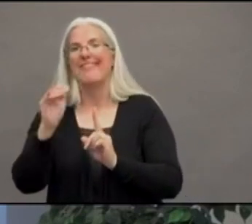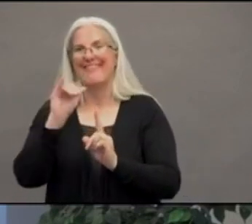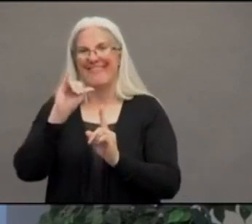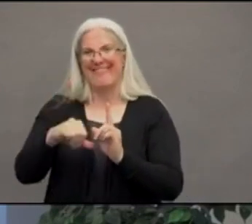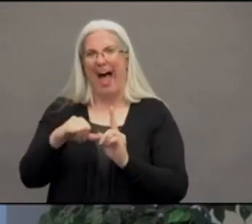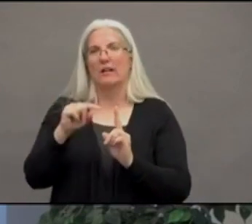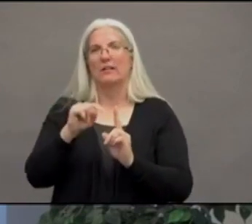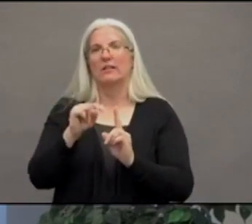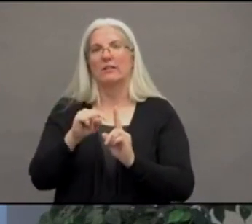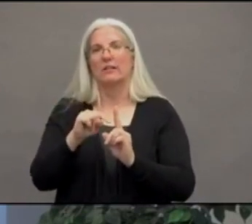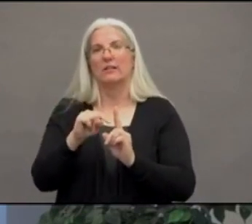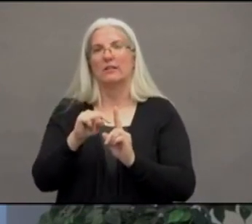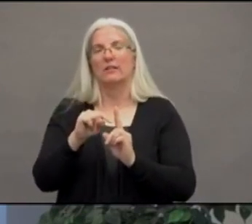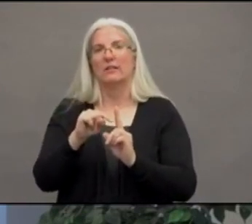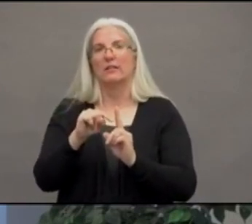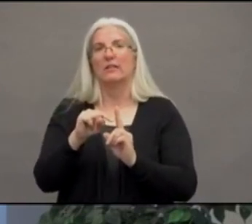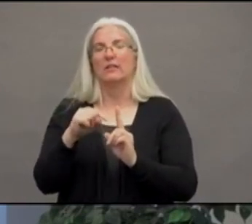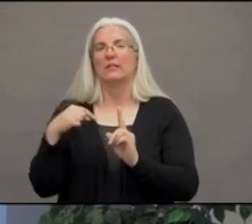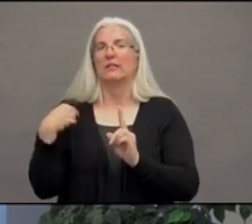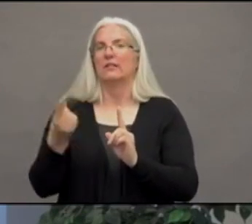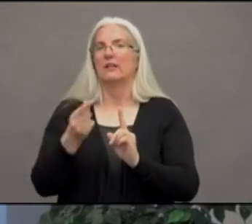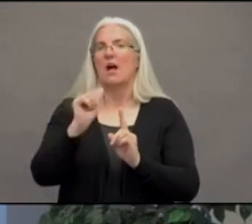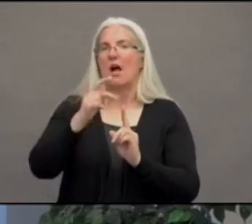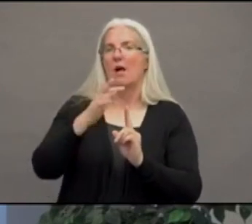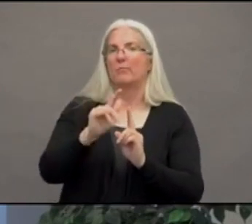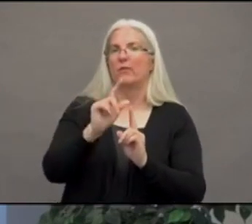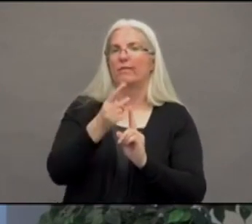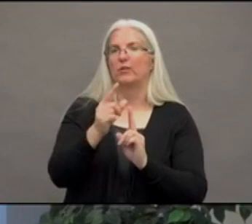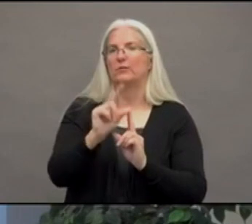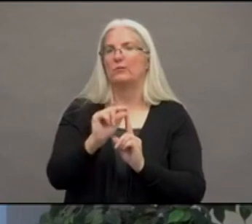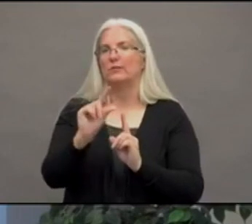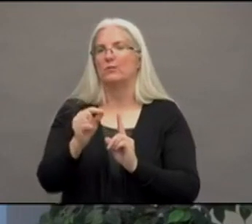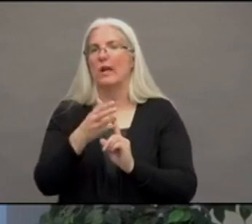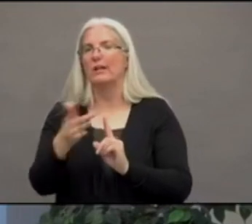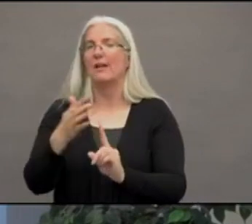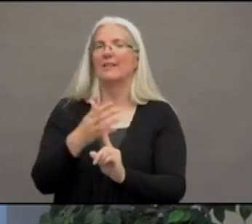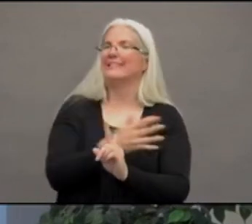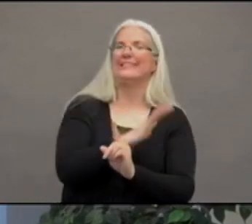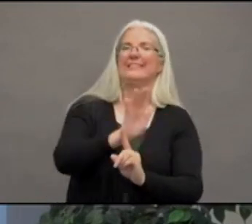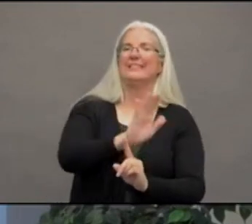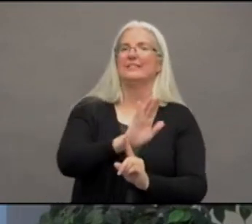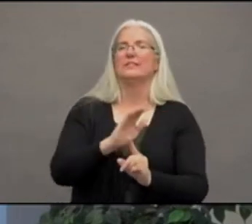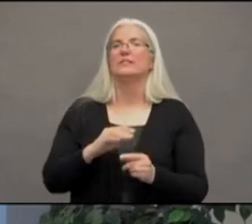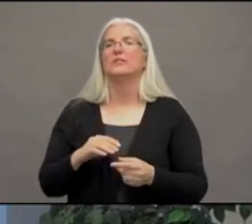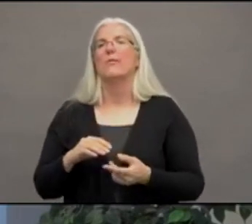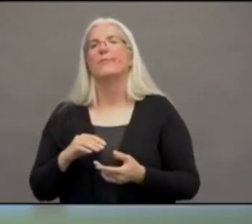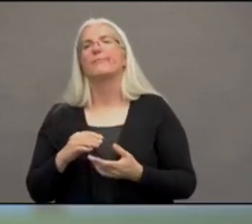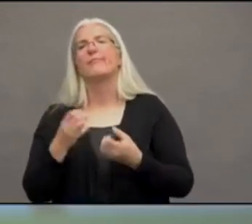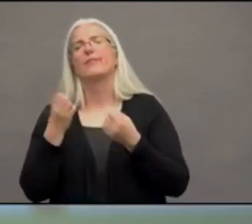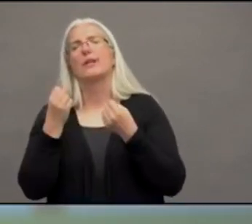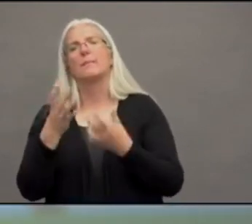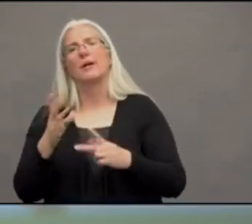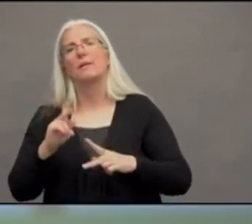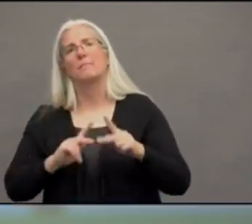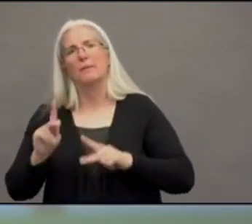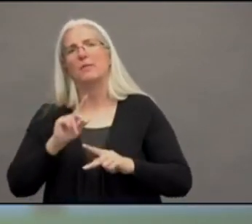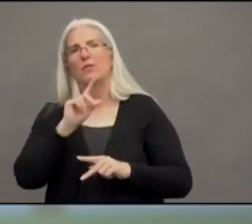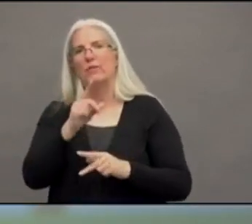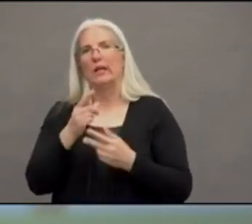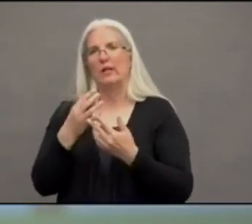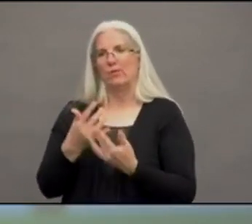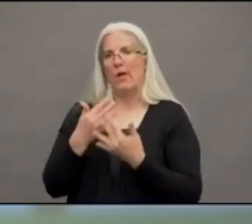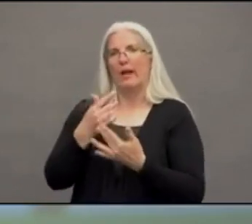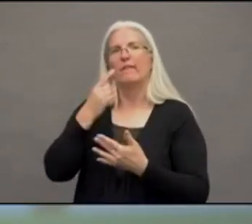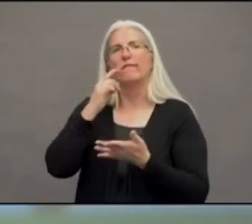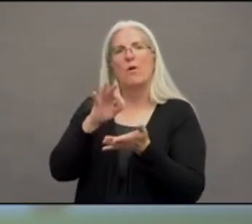you don't necessarily need to have a a lot of people are waiting for their census IDs, and